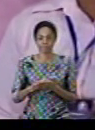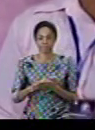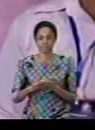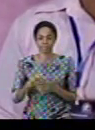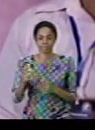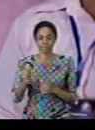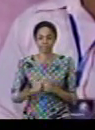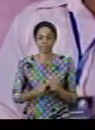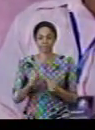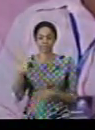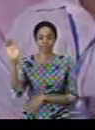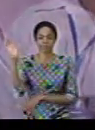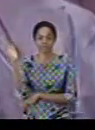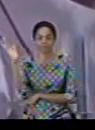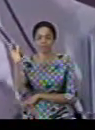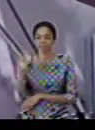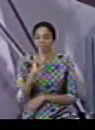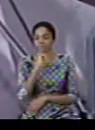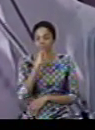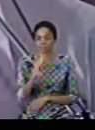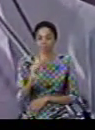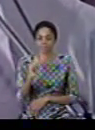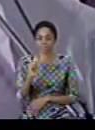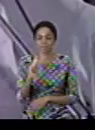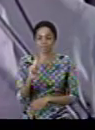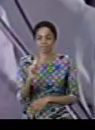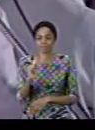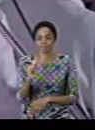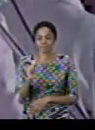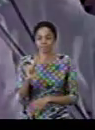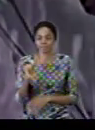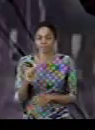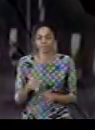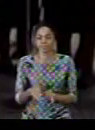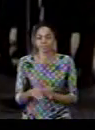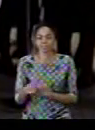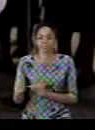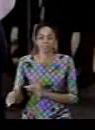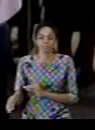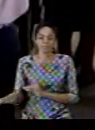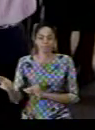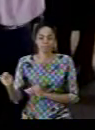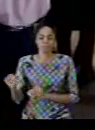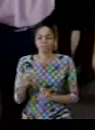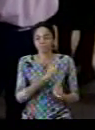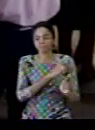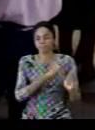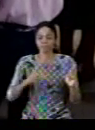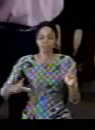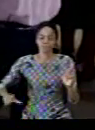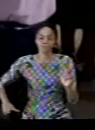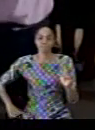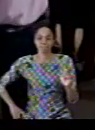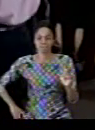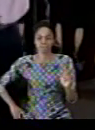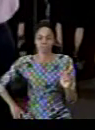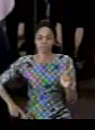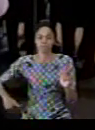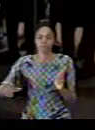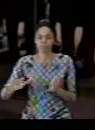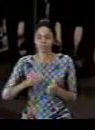wo, kata kata fatu, ege tolu agwe. Wum wum la